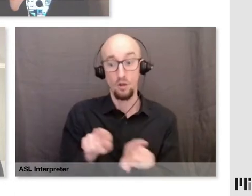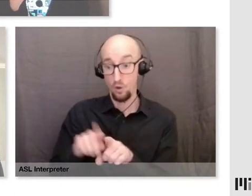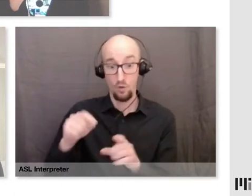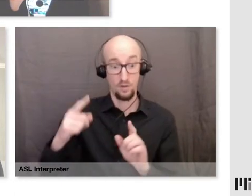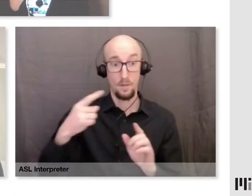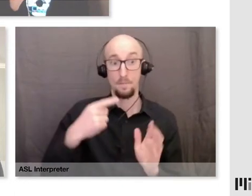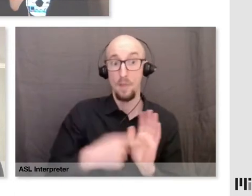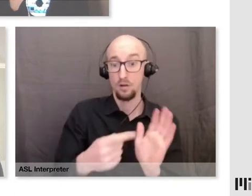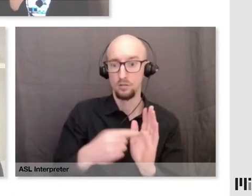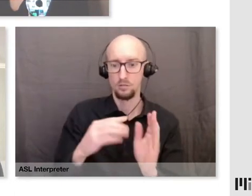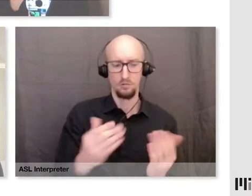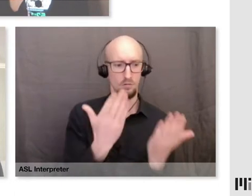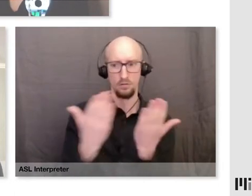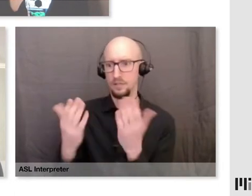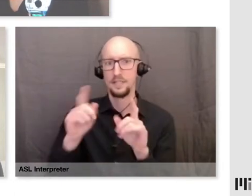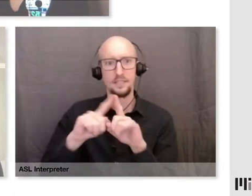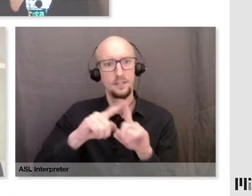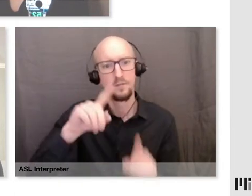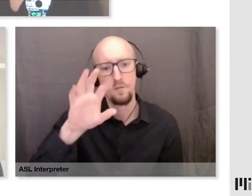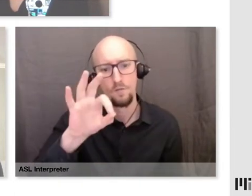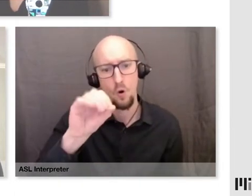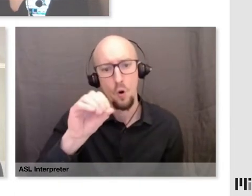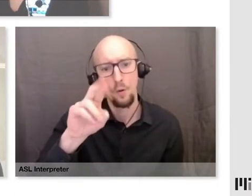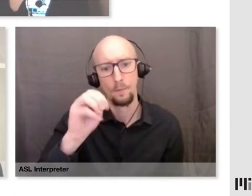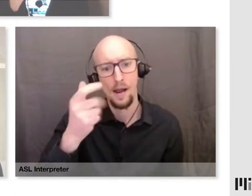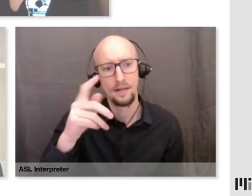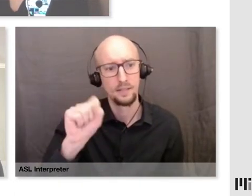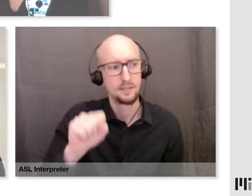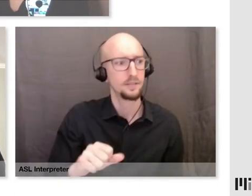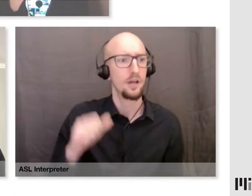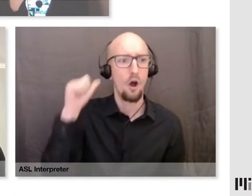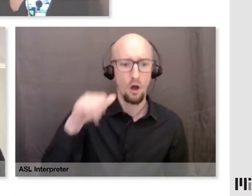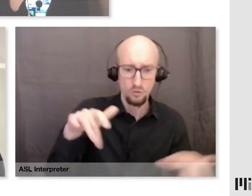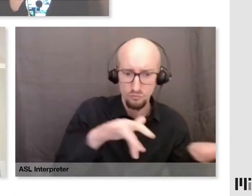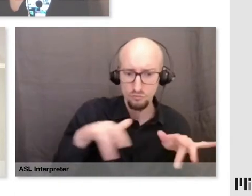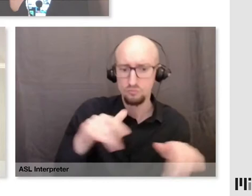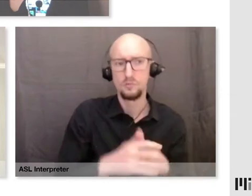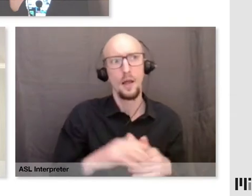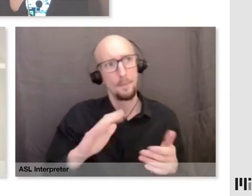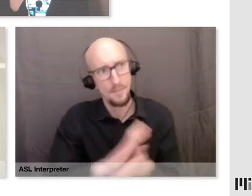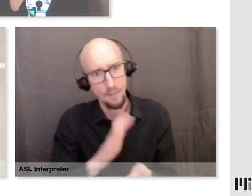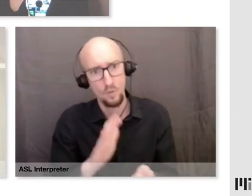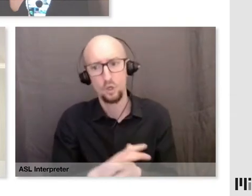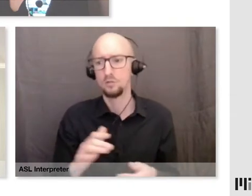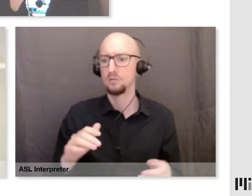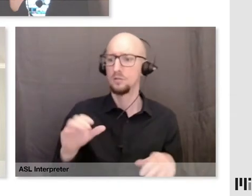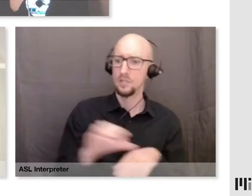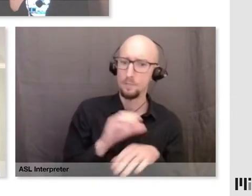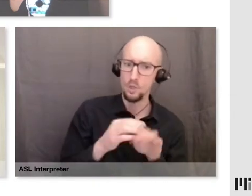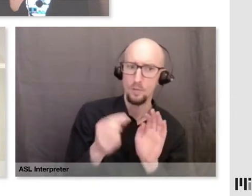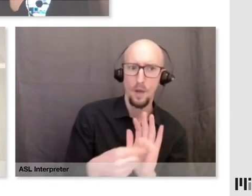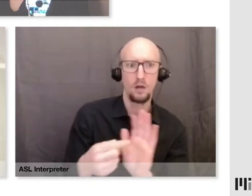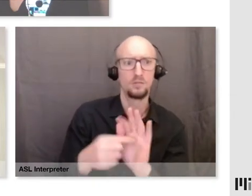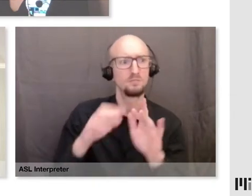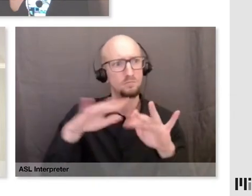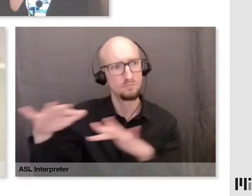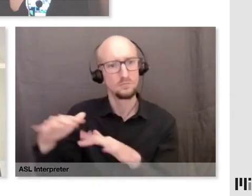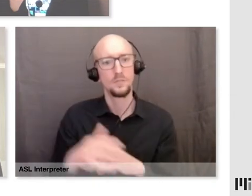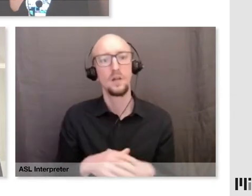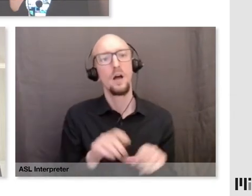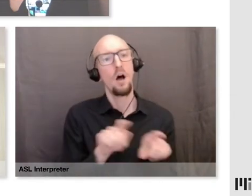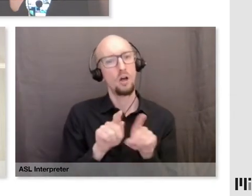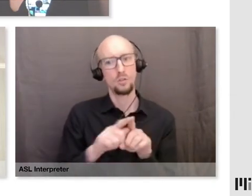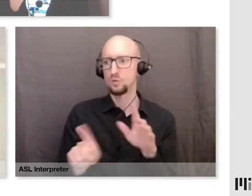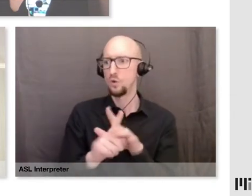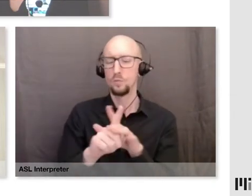cassette tapes, A4 paper, JPEGs, but also in material, they come to us in material manifestations, which